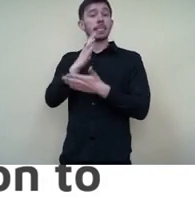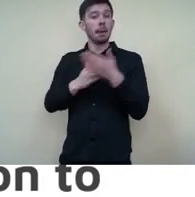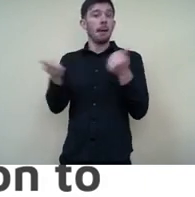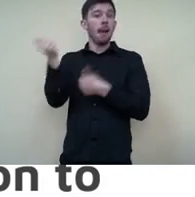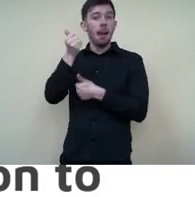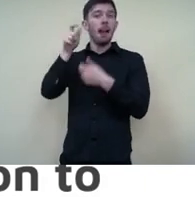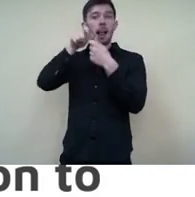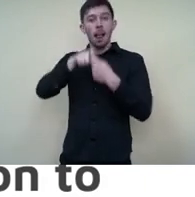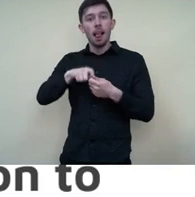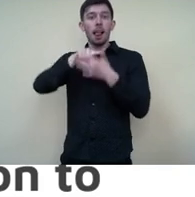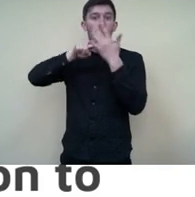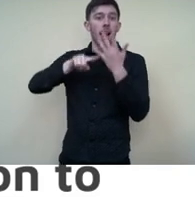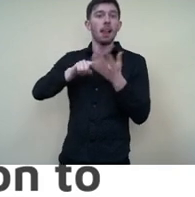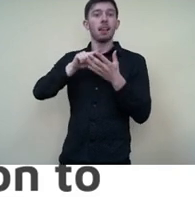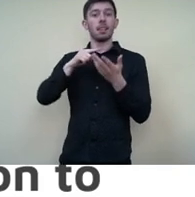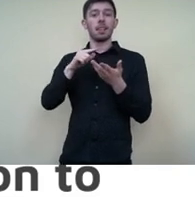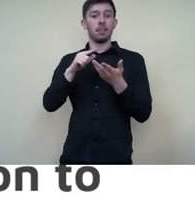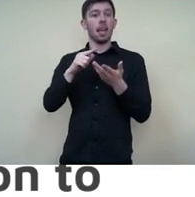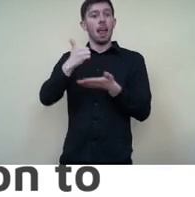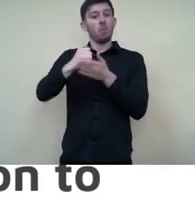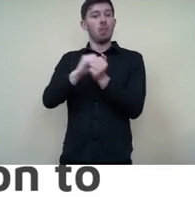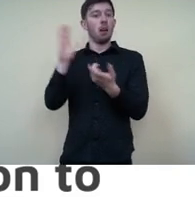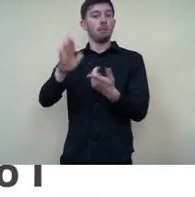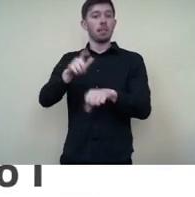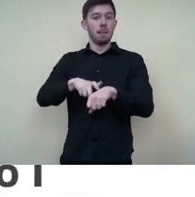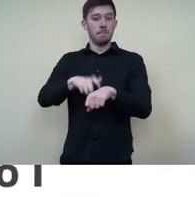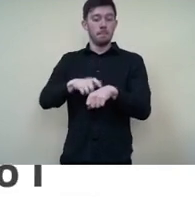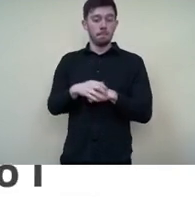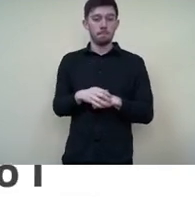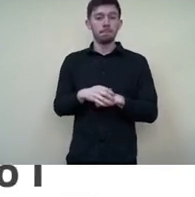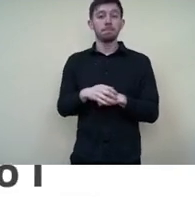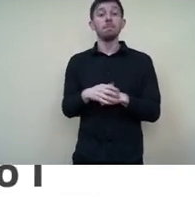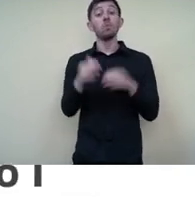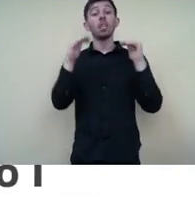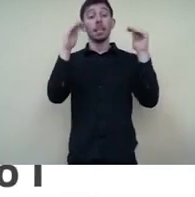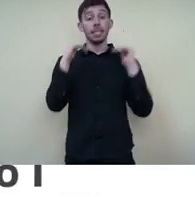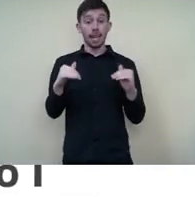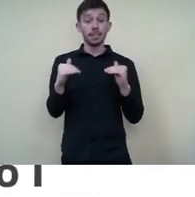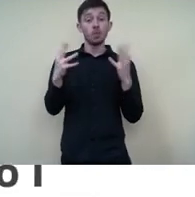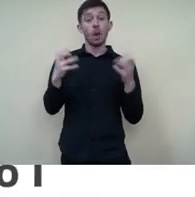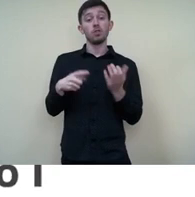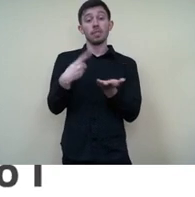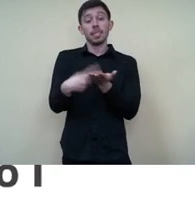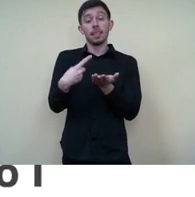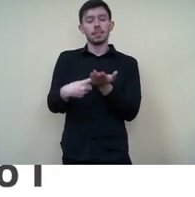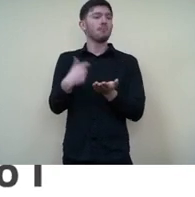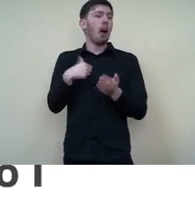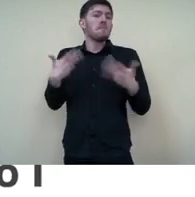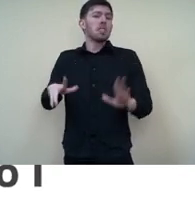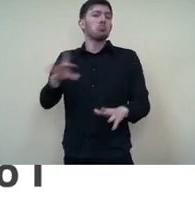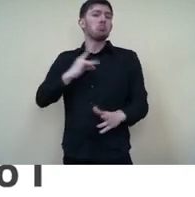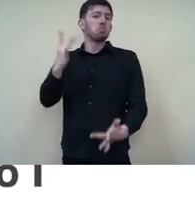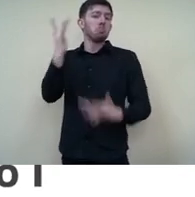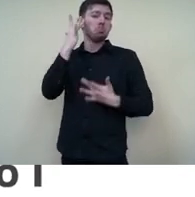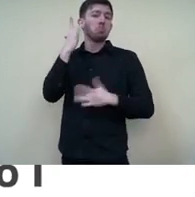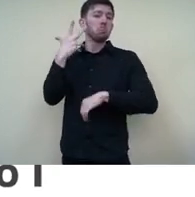we really focused on, which is the speed at which the vaccines were produced. And so the next one that we want to talk about is I've already gotten COVID, so I don't need